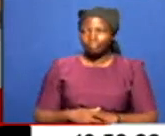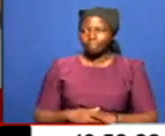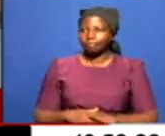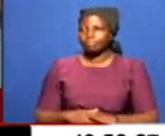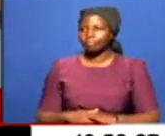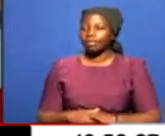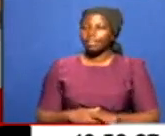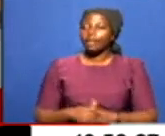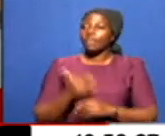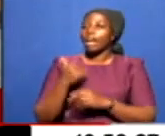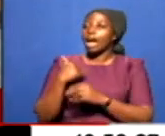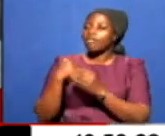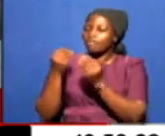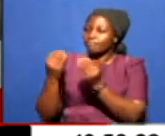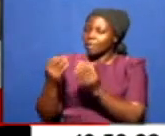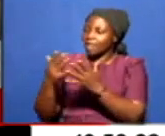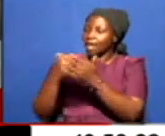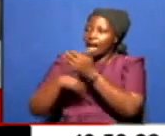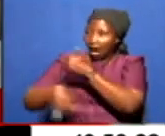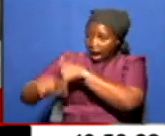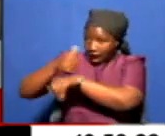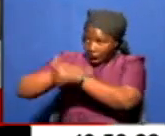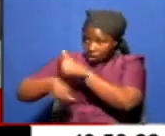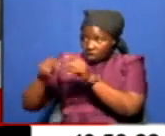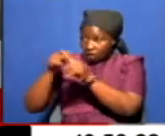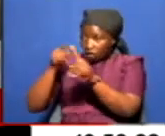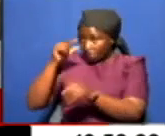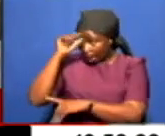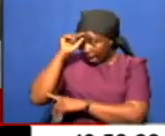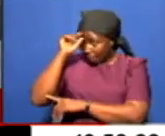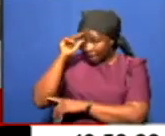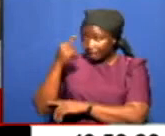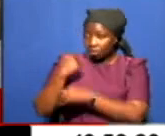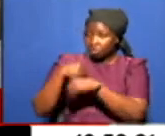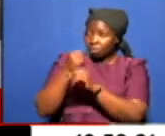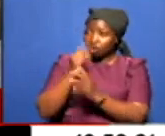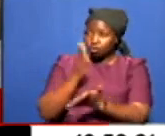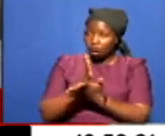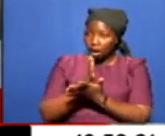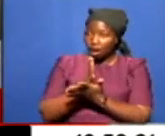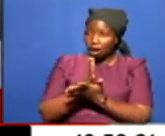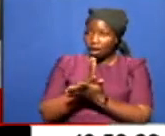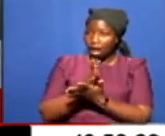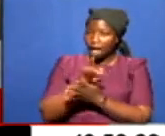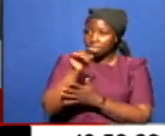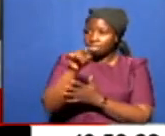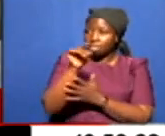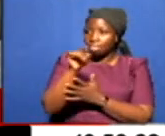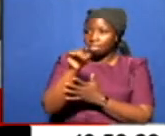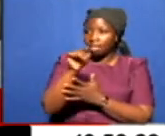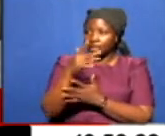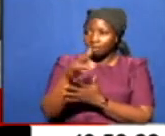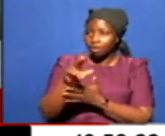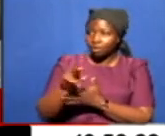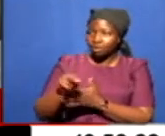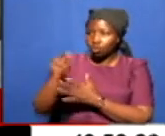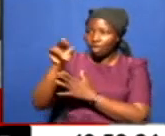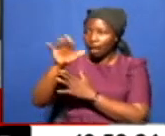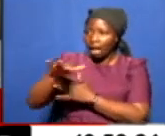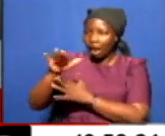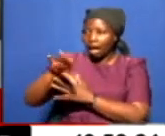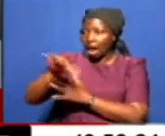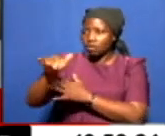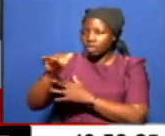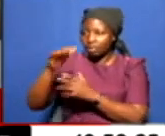There are many concerted efforts by the government to ensure that the frontier counties, Lamu, Wajir,